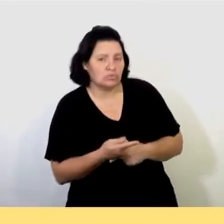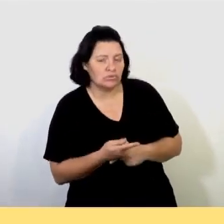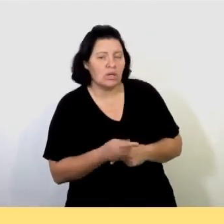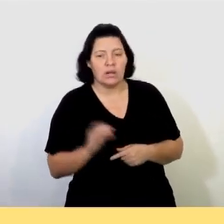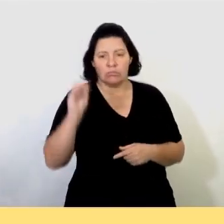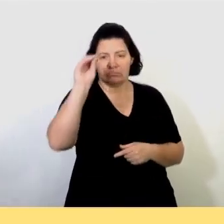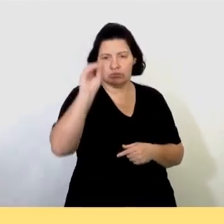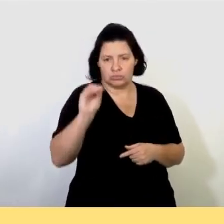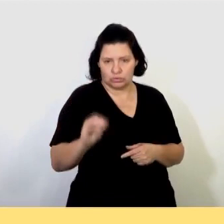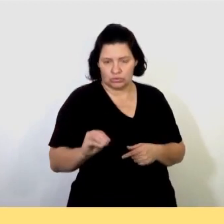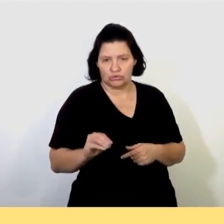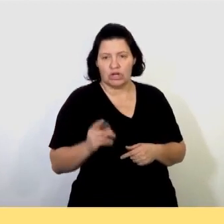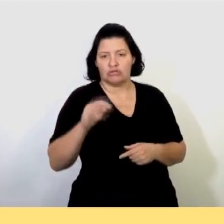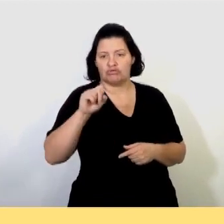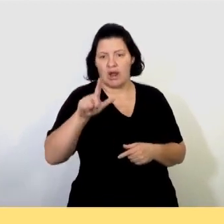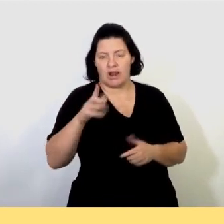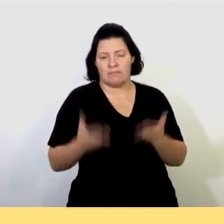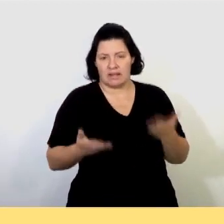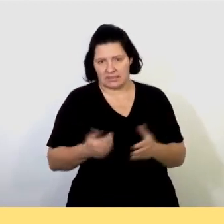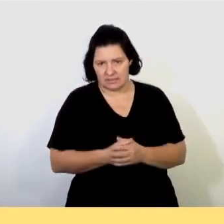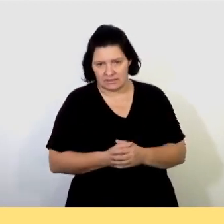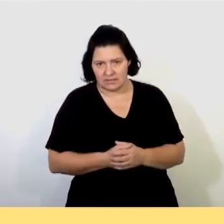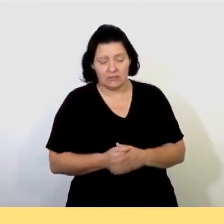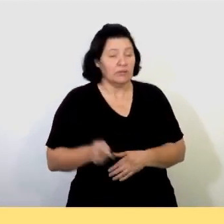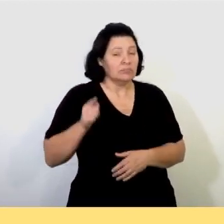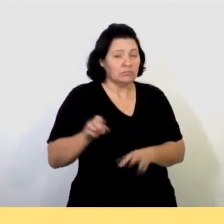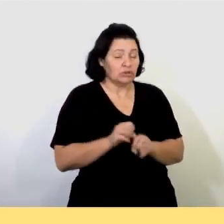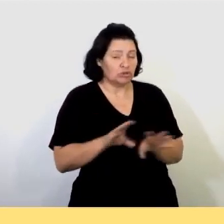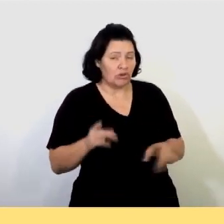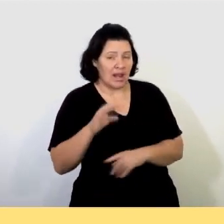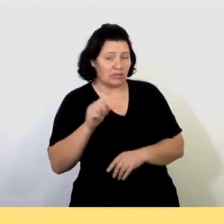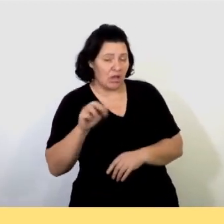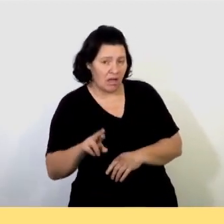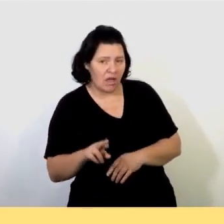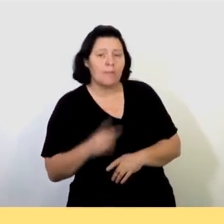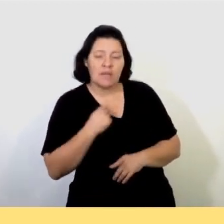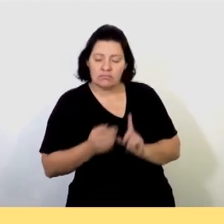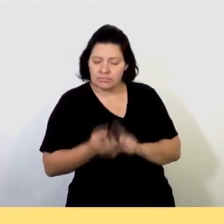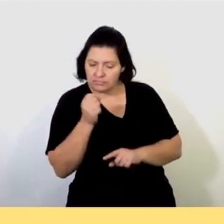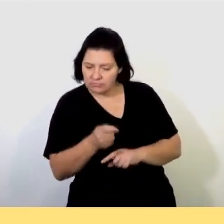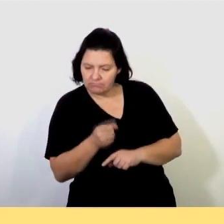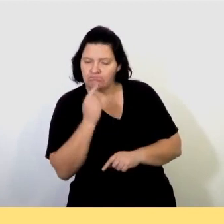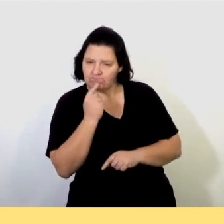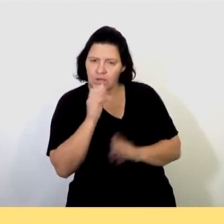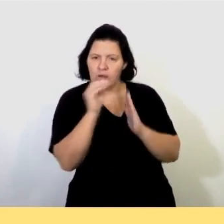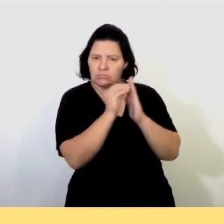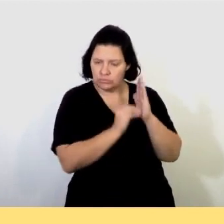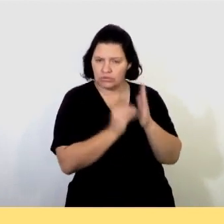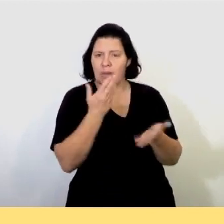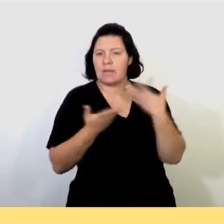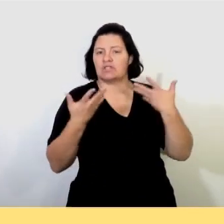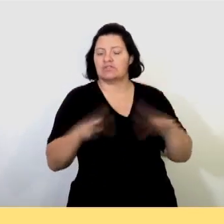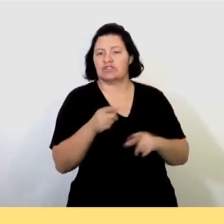now and put them on my trial balance. In this general ledger that you find, I have inserted